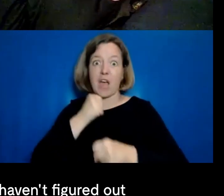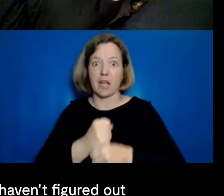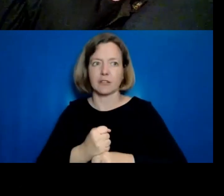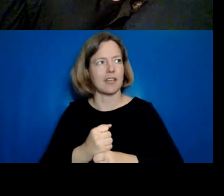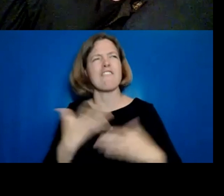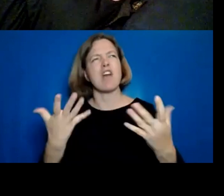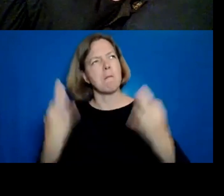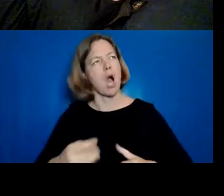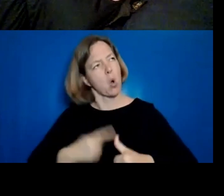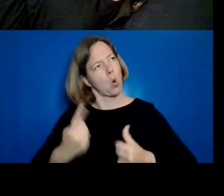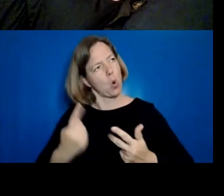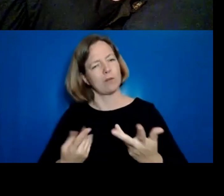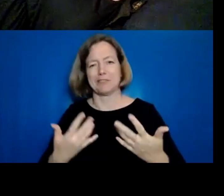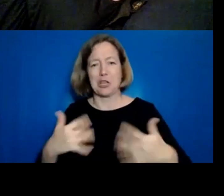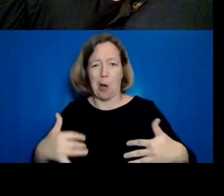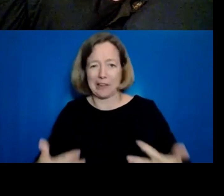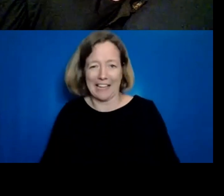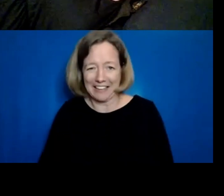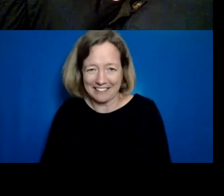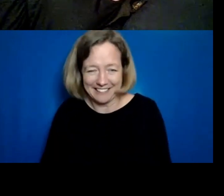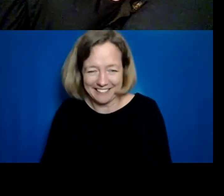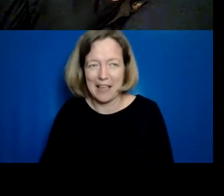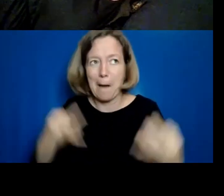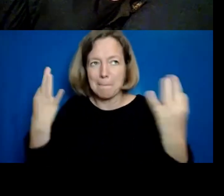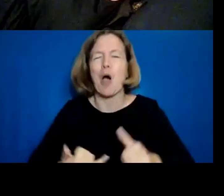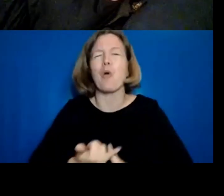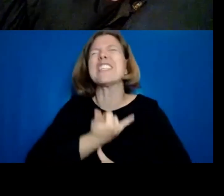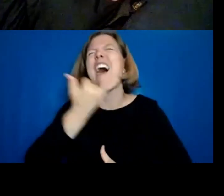yet. That will take some more years.